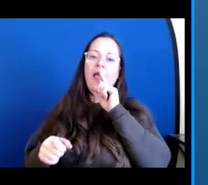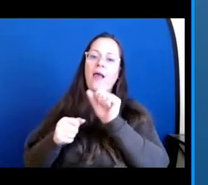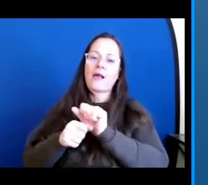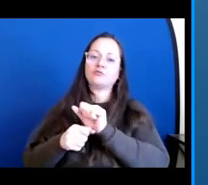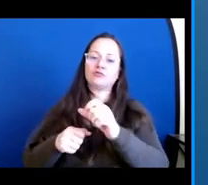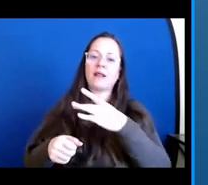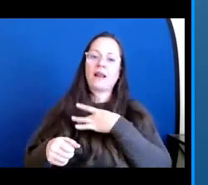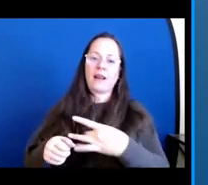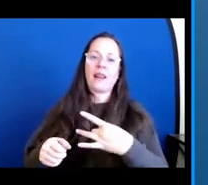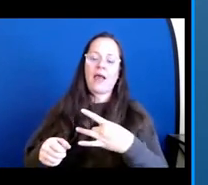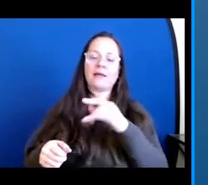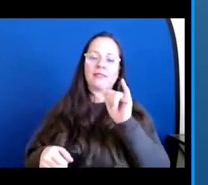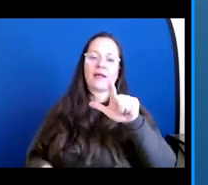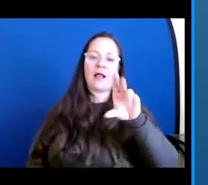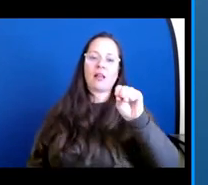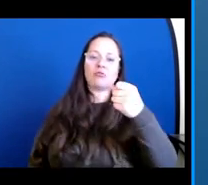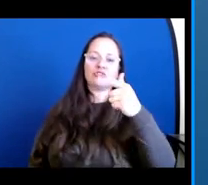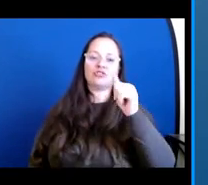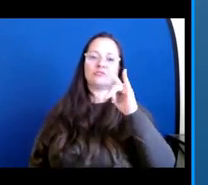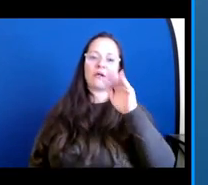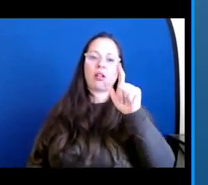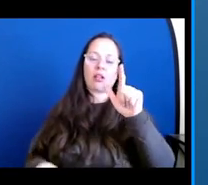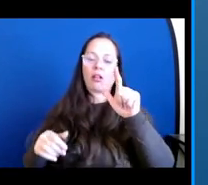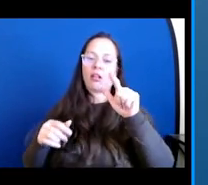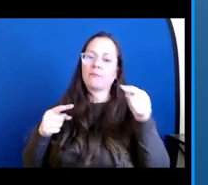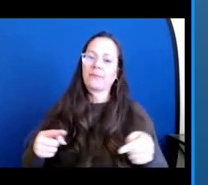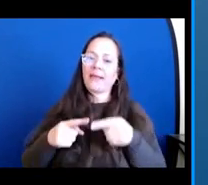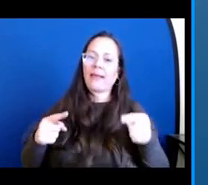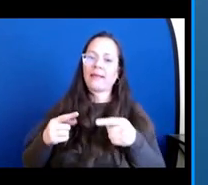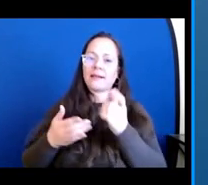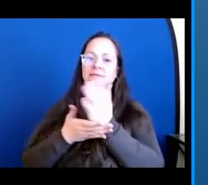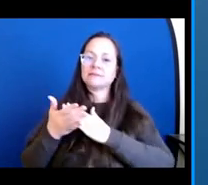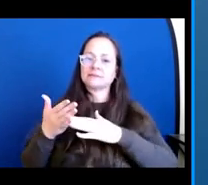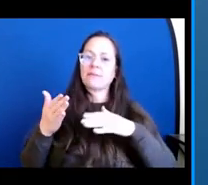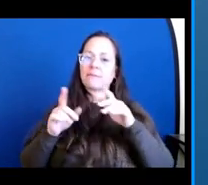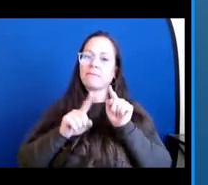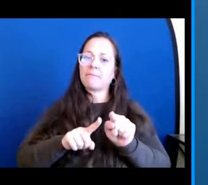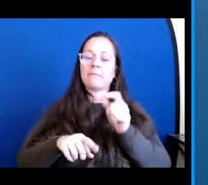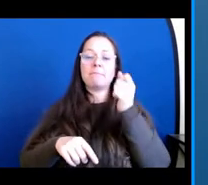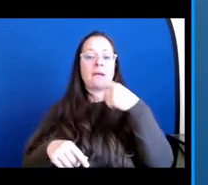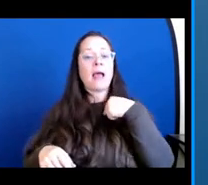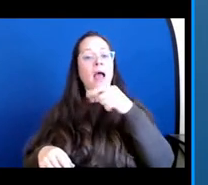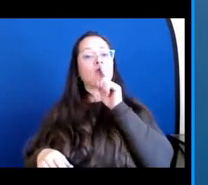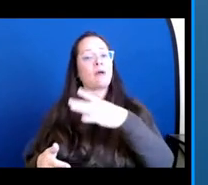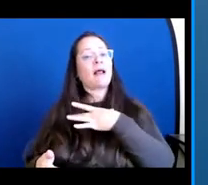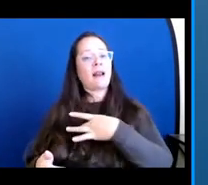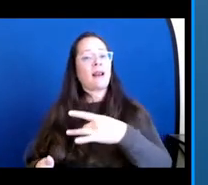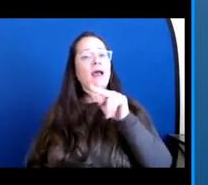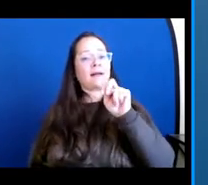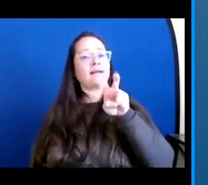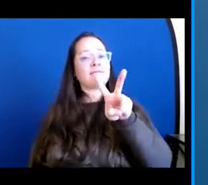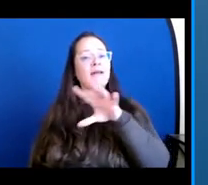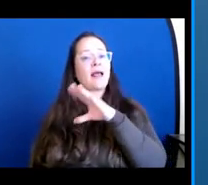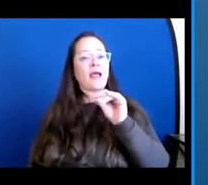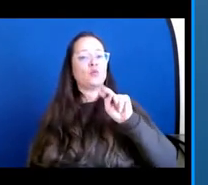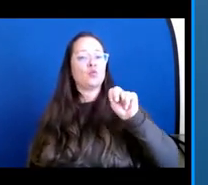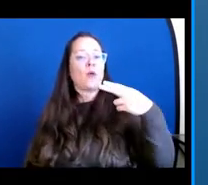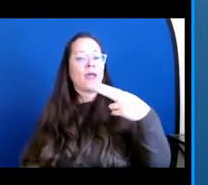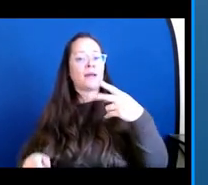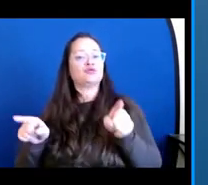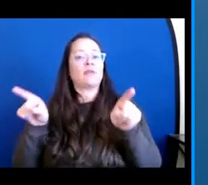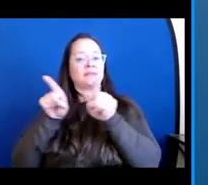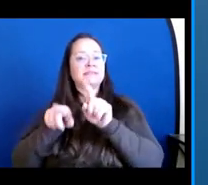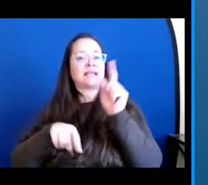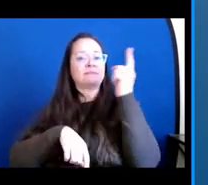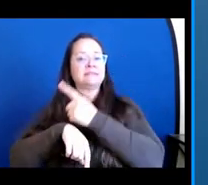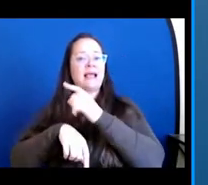a logistical pain to some extent David but I actually like Nevada and New Hampshire on the same day and the message that it